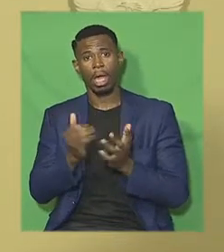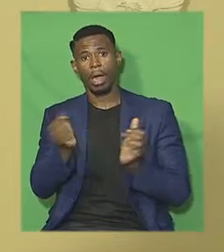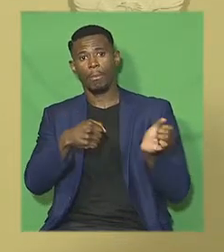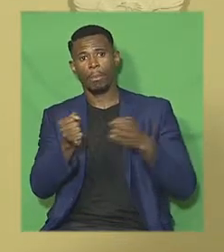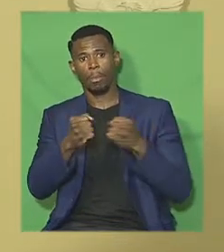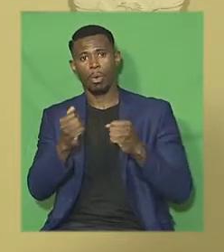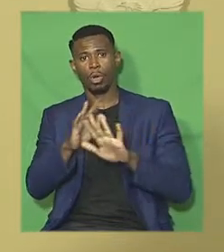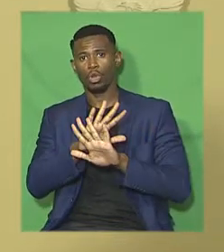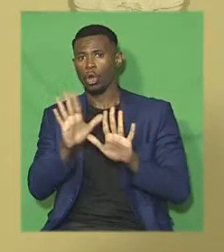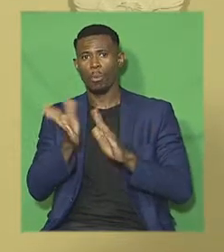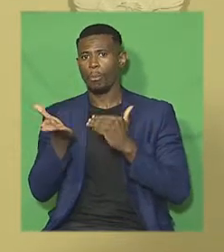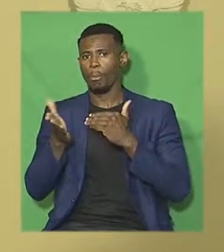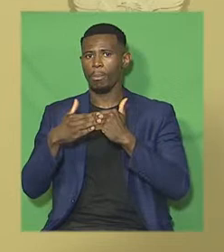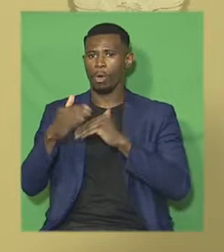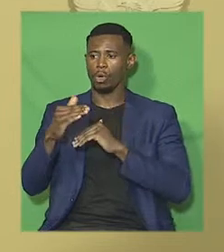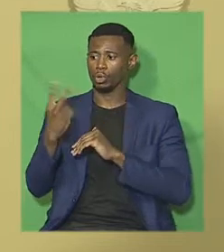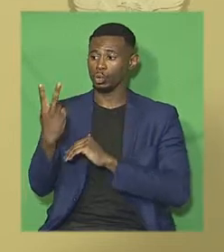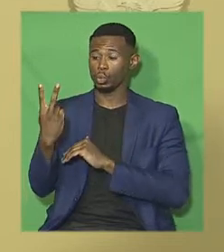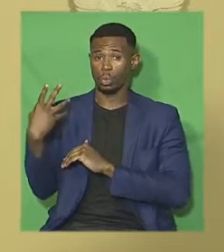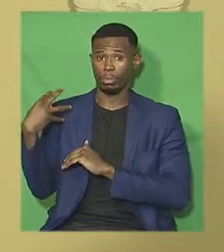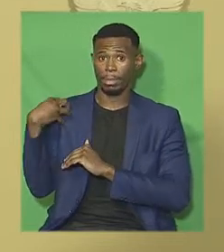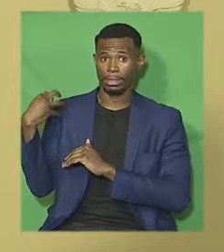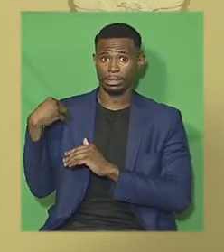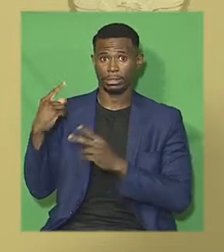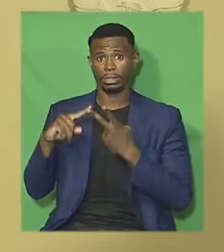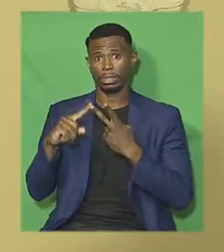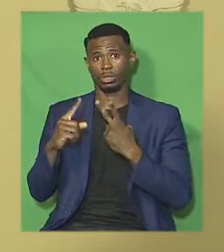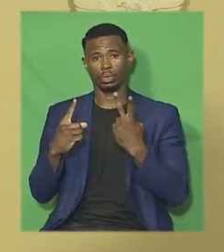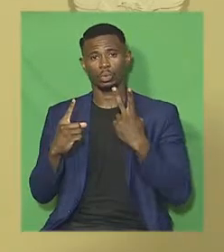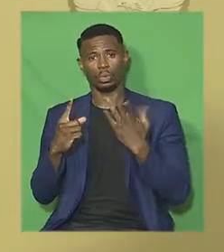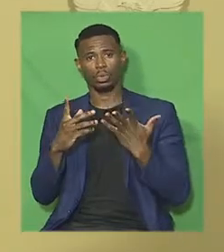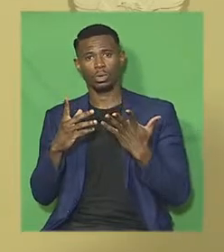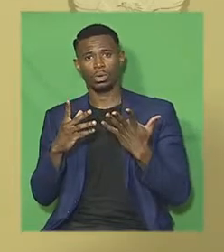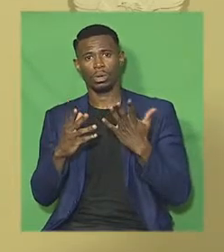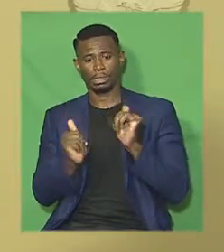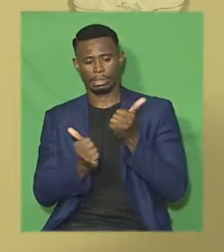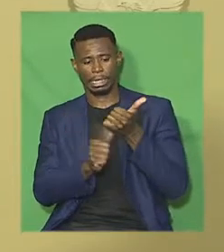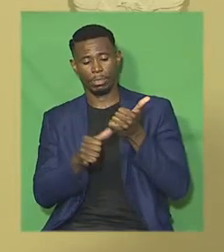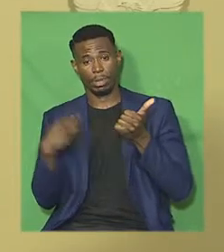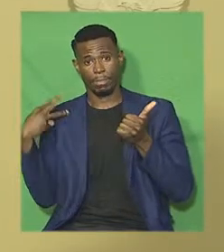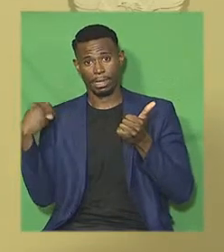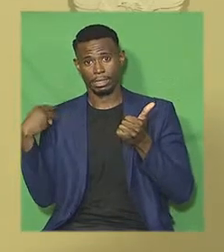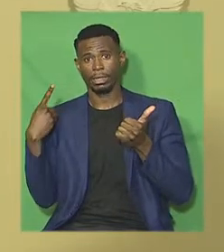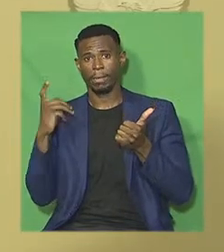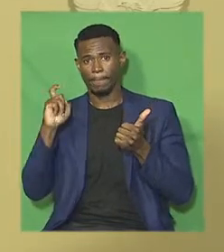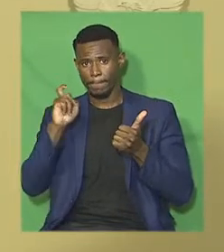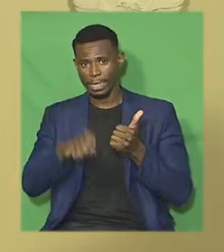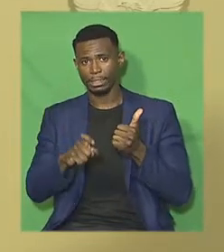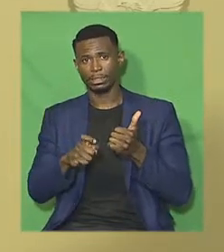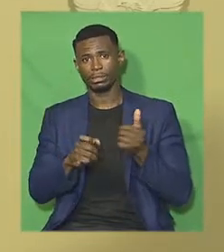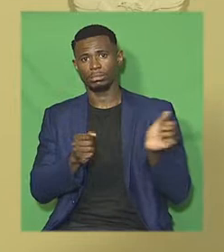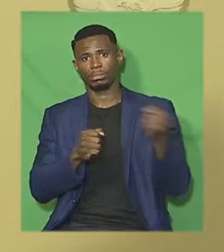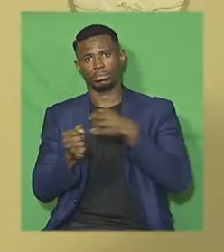2 ministers and 2 deputy ministers from outside the National Assembly.